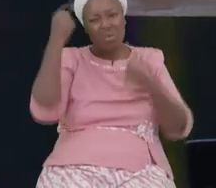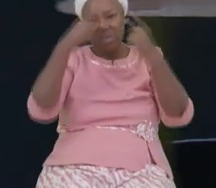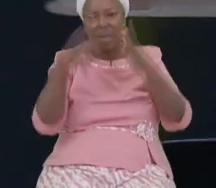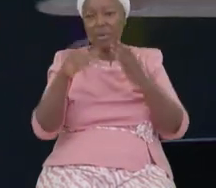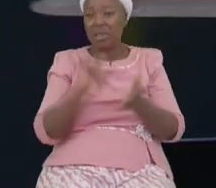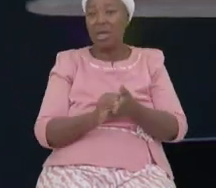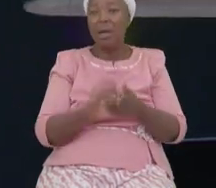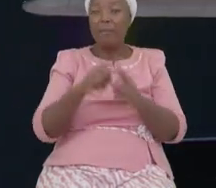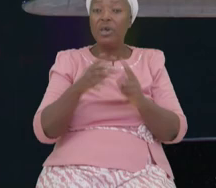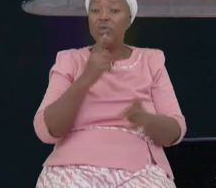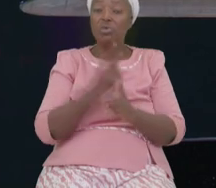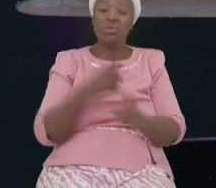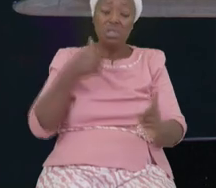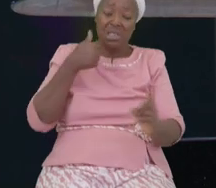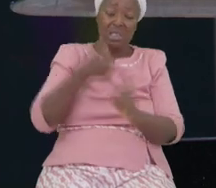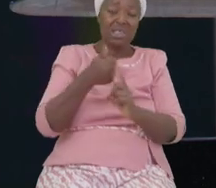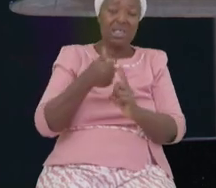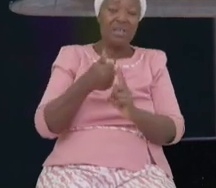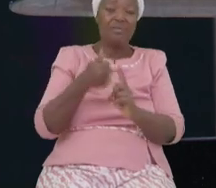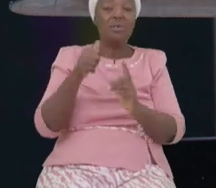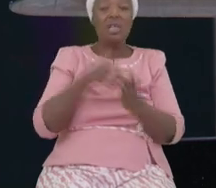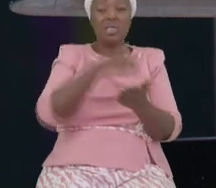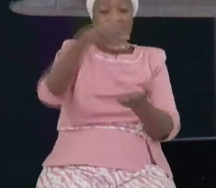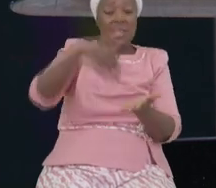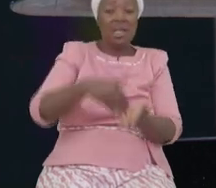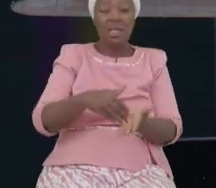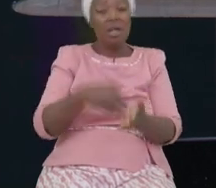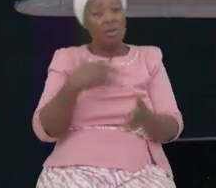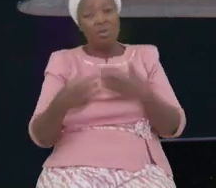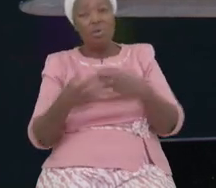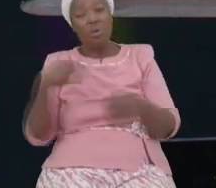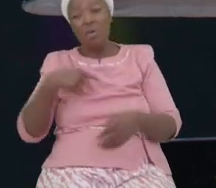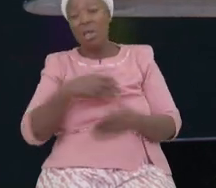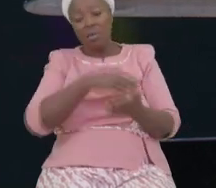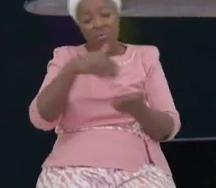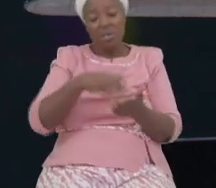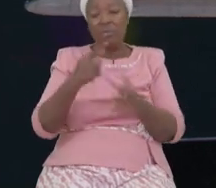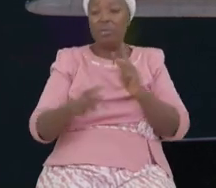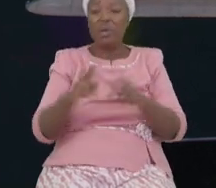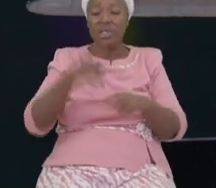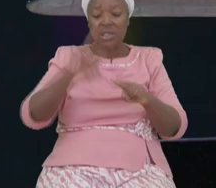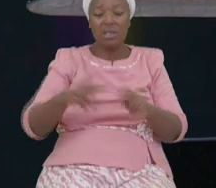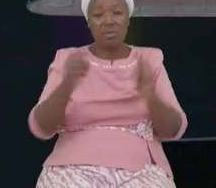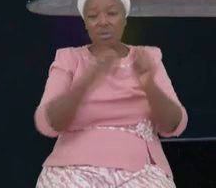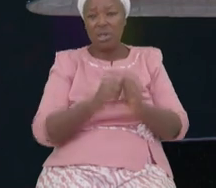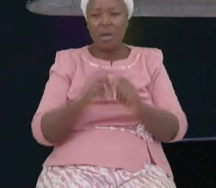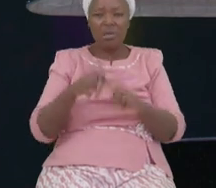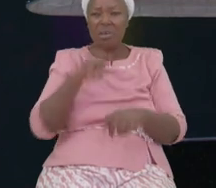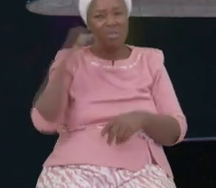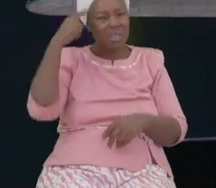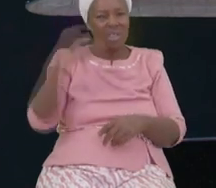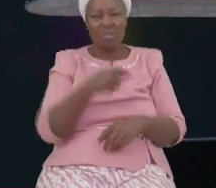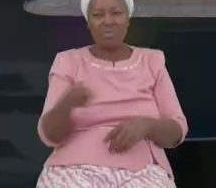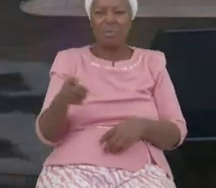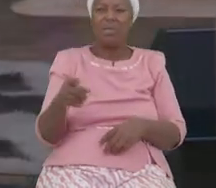so self-centered. Although we're in the midst of the people and we're sitting down together, we're not thinking of them.